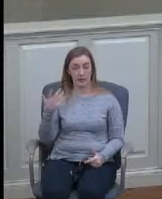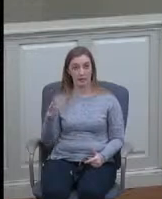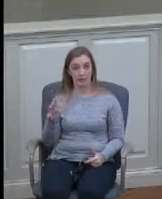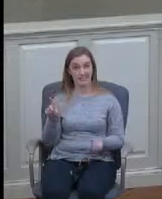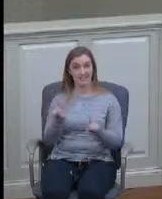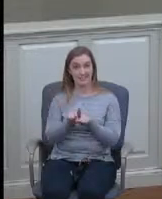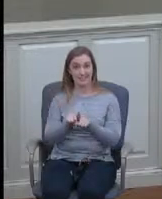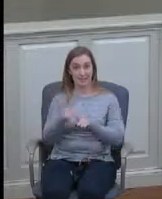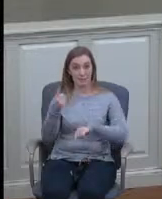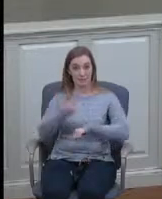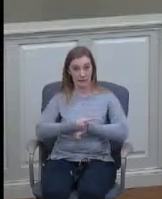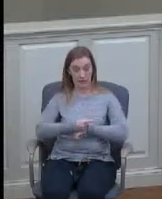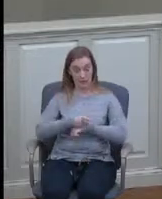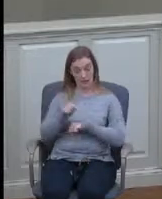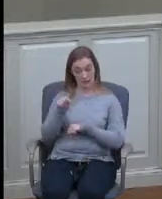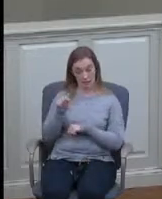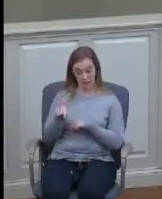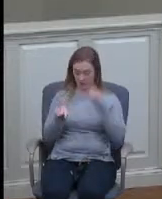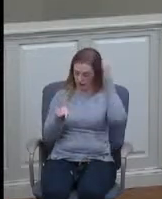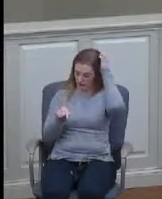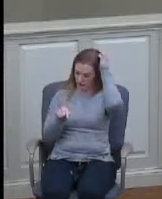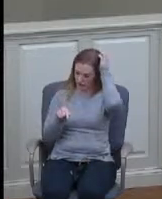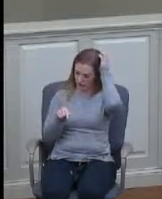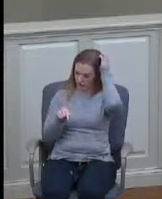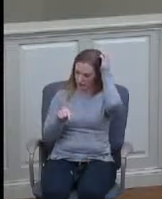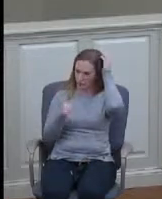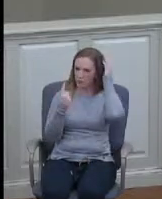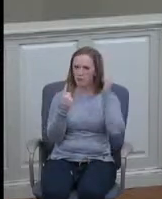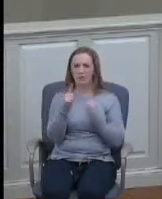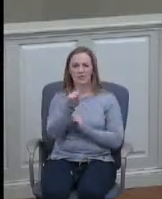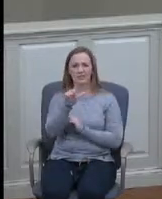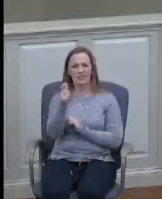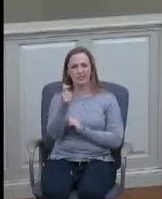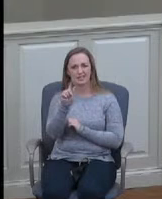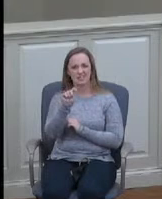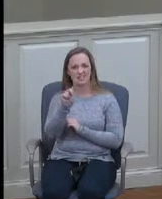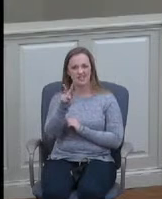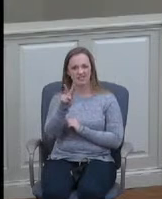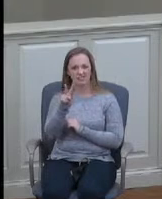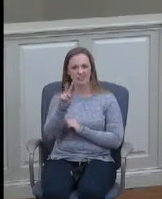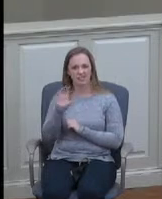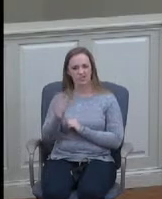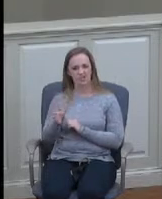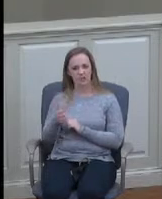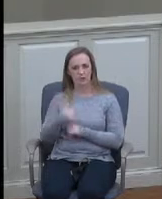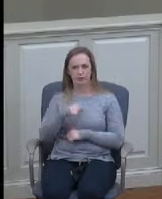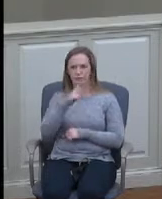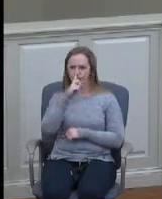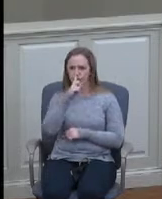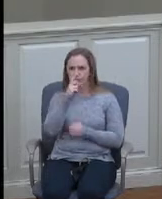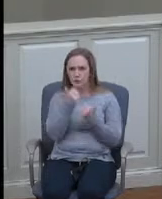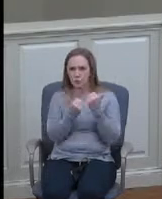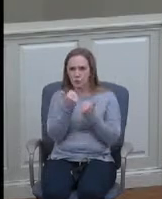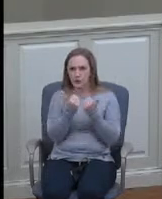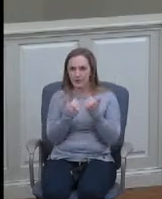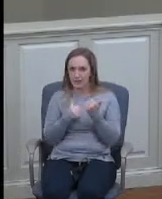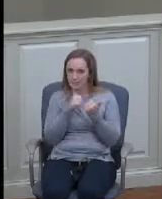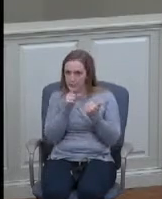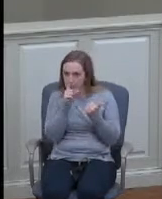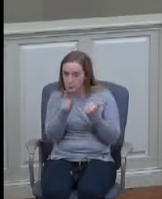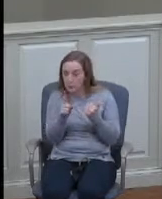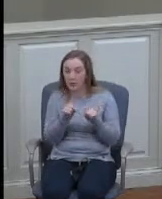day, one of the Lexington television channels, I'm not going to say which one because I'm not for sure, but they're going to